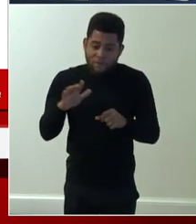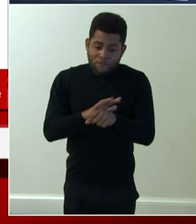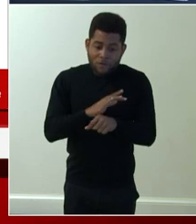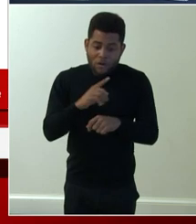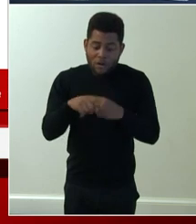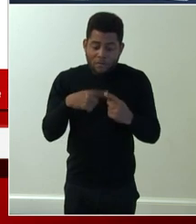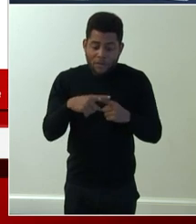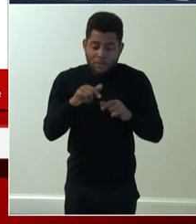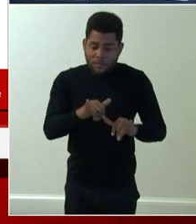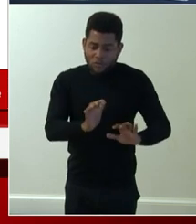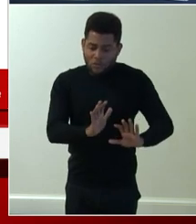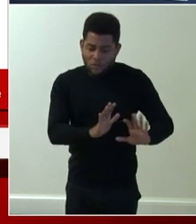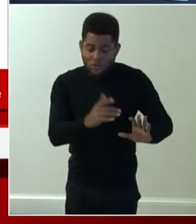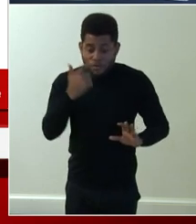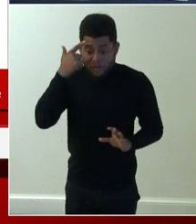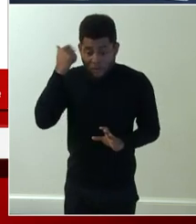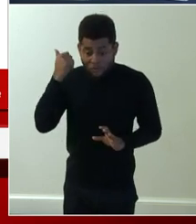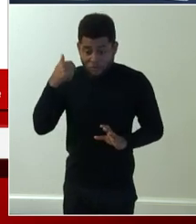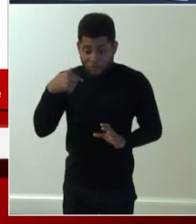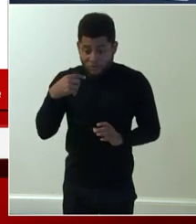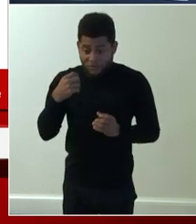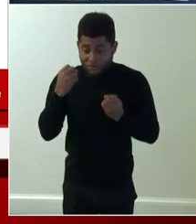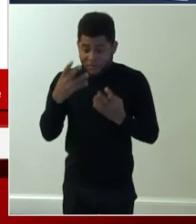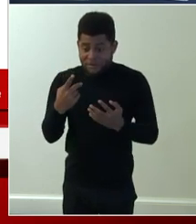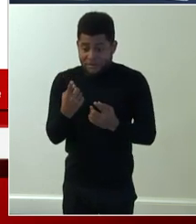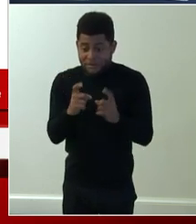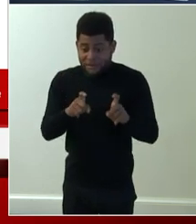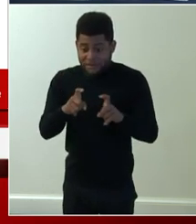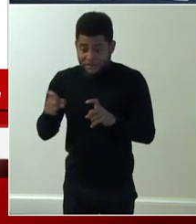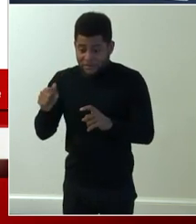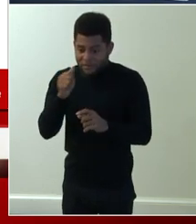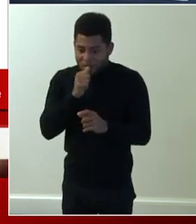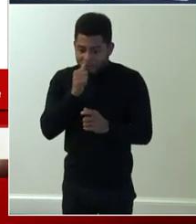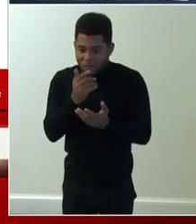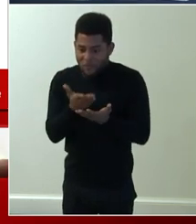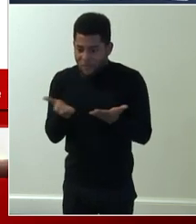rate because many of these tests are administered over the counter.